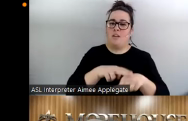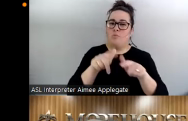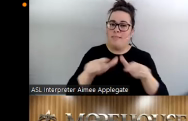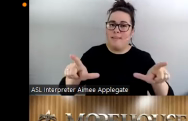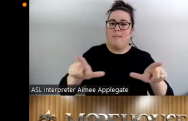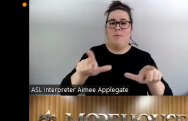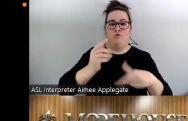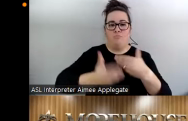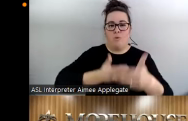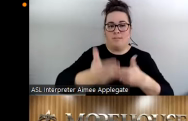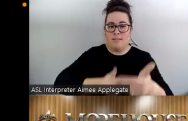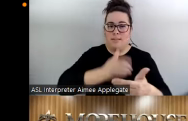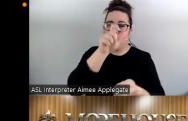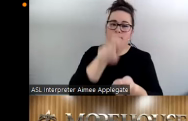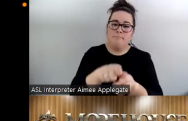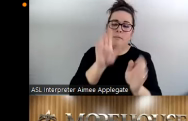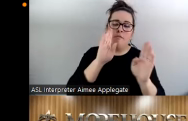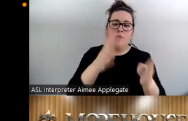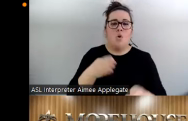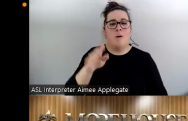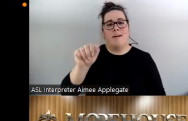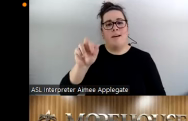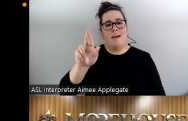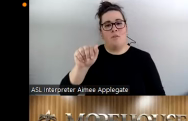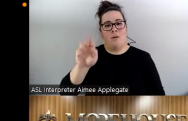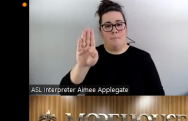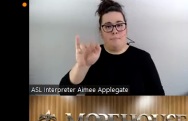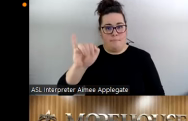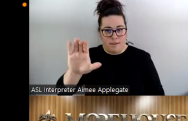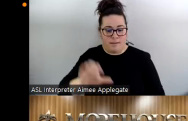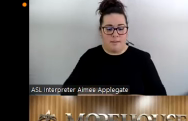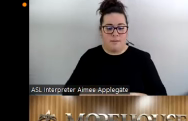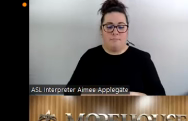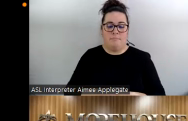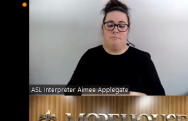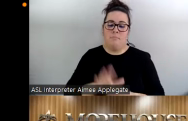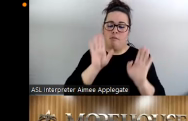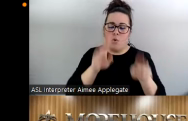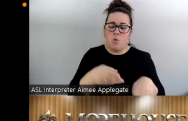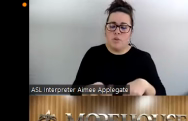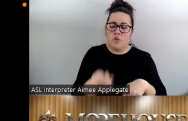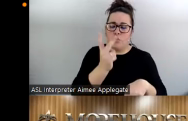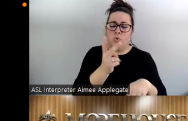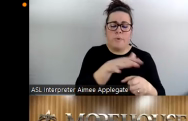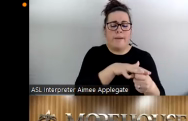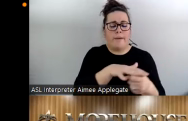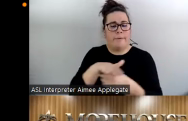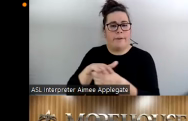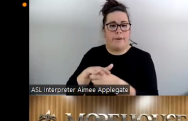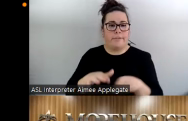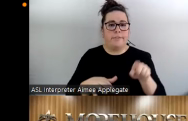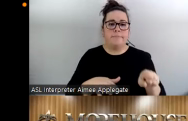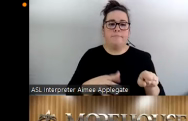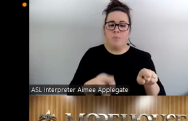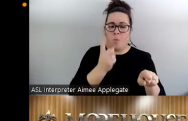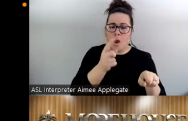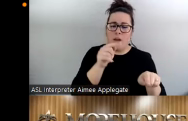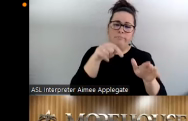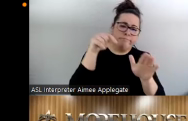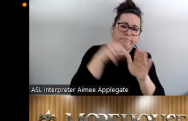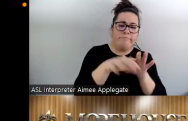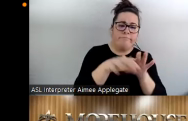Arabic. And it really focused on two broader kind of areas. One area, as I'll talk a little bit more about in a second, and I'll have